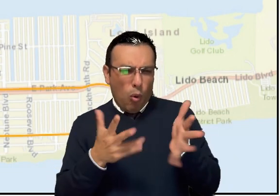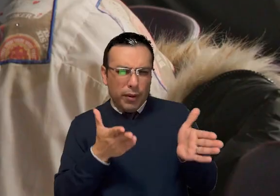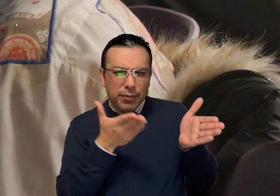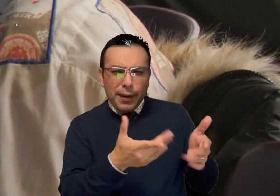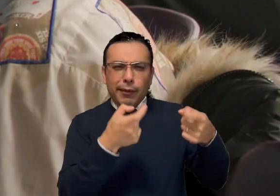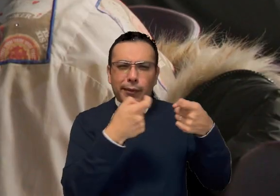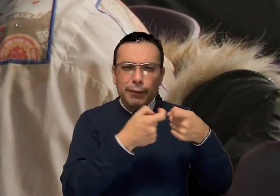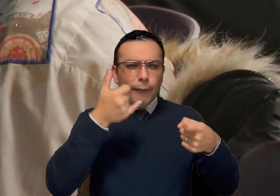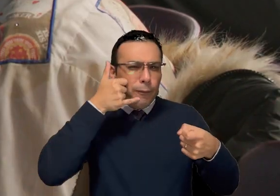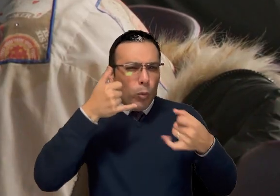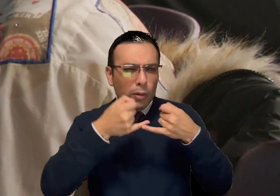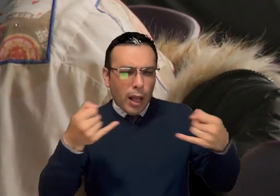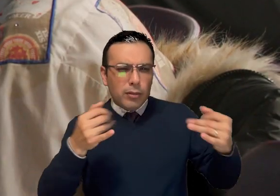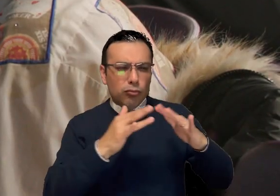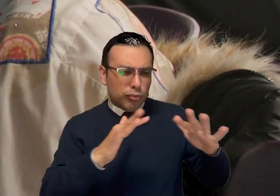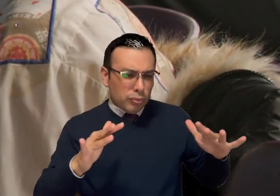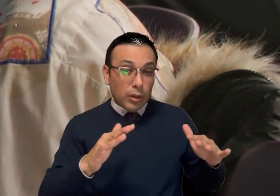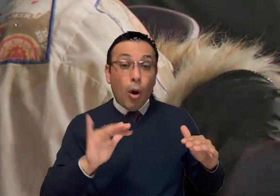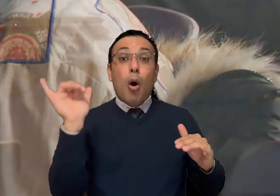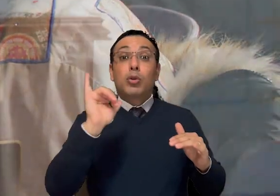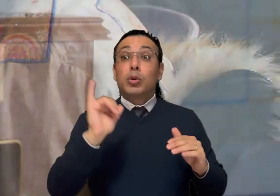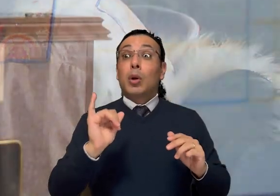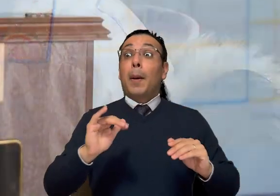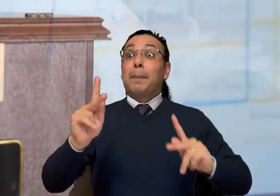feedback from the community in order to select this route.